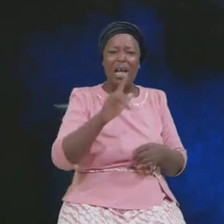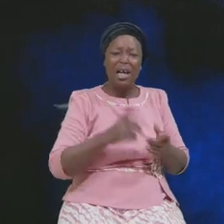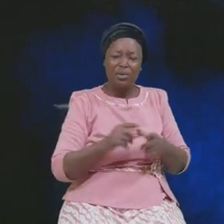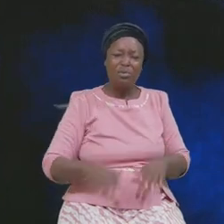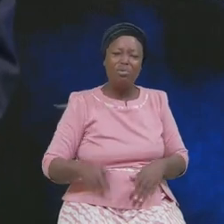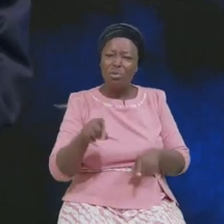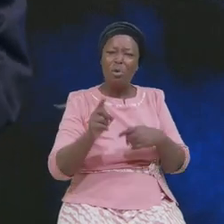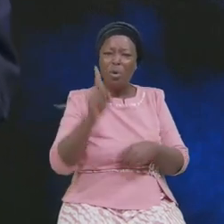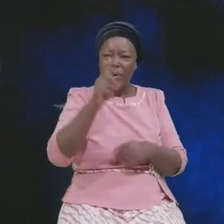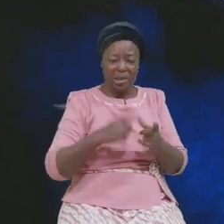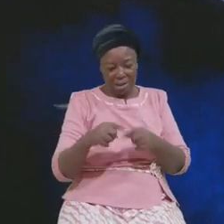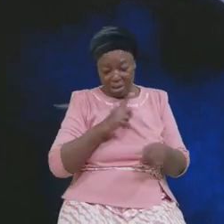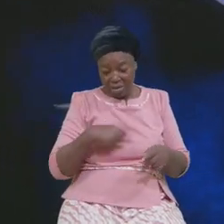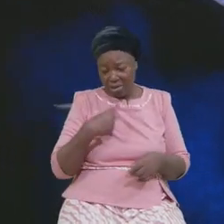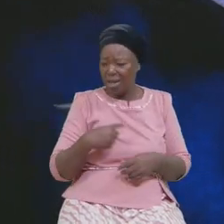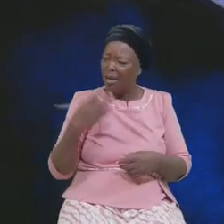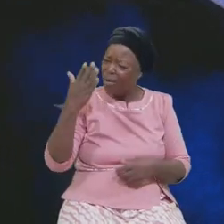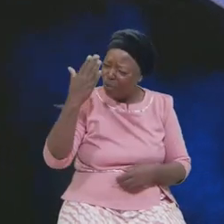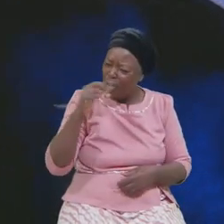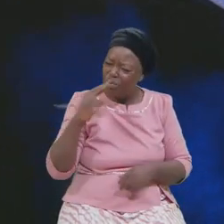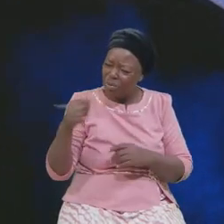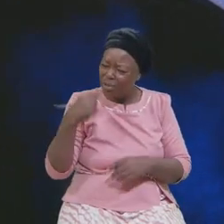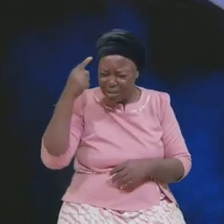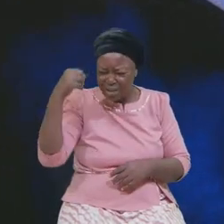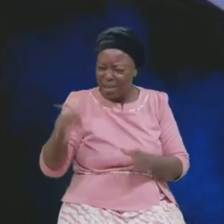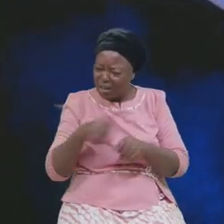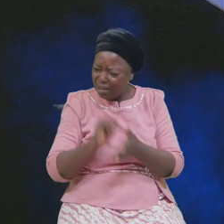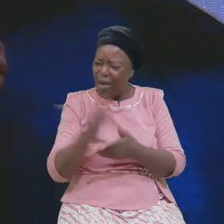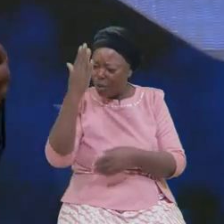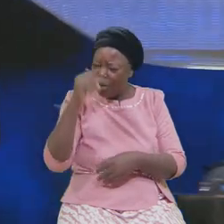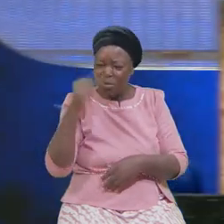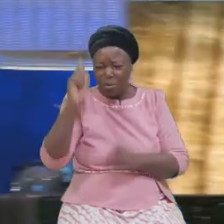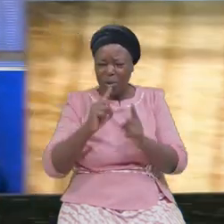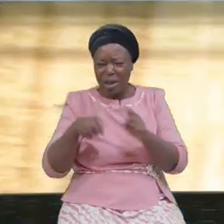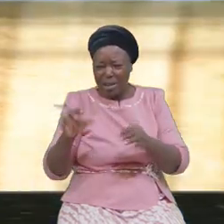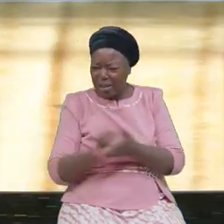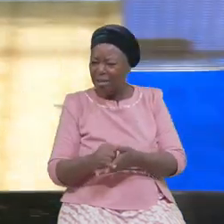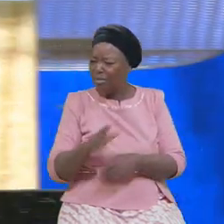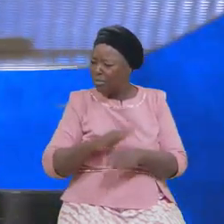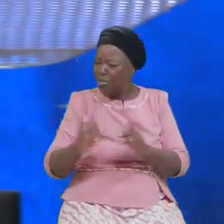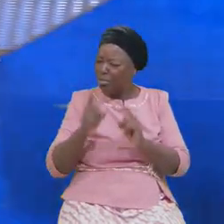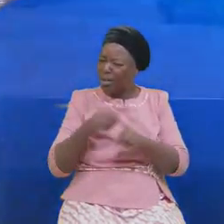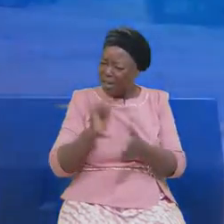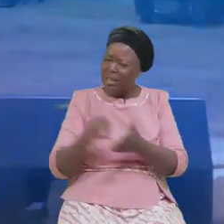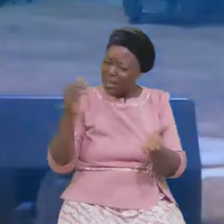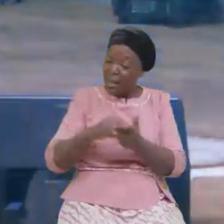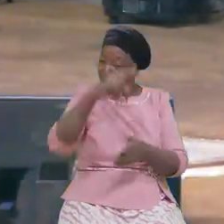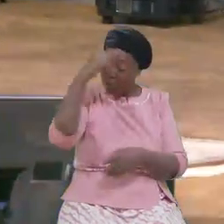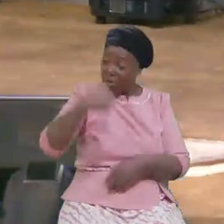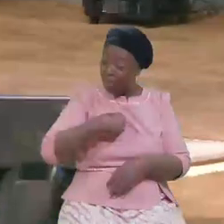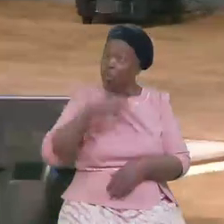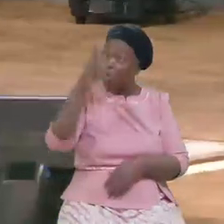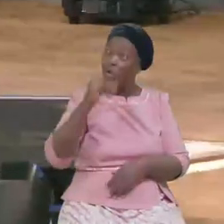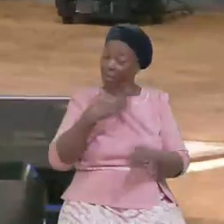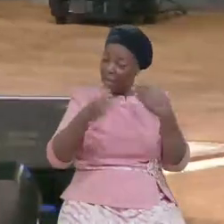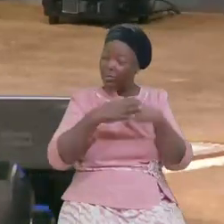Lord says, what are you thinking like that? What are you talking like that? Because now he has visited us, and the